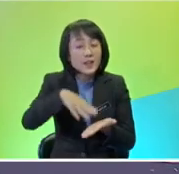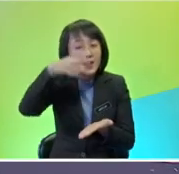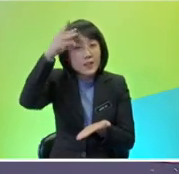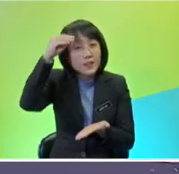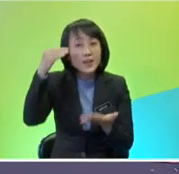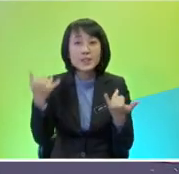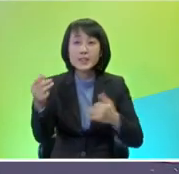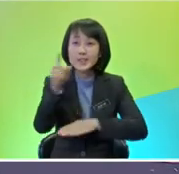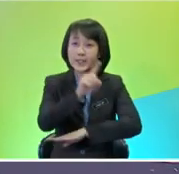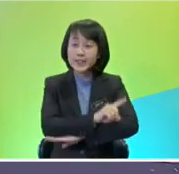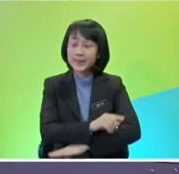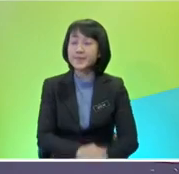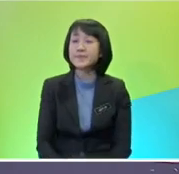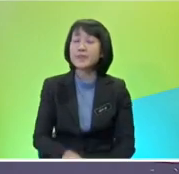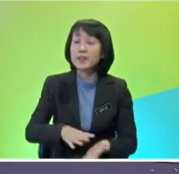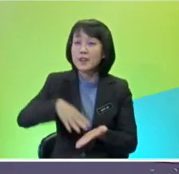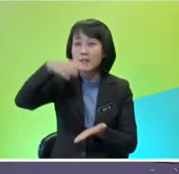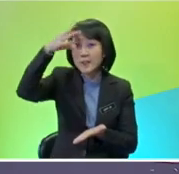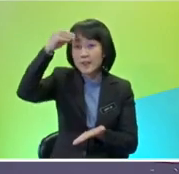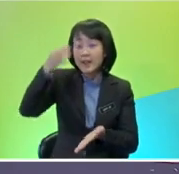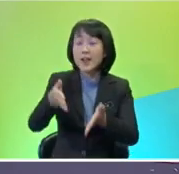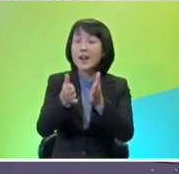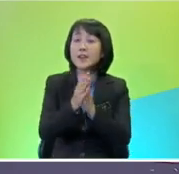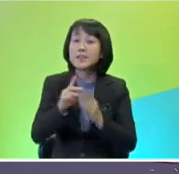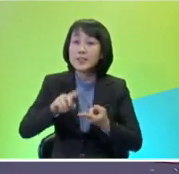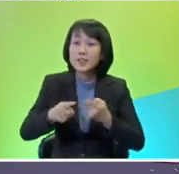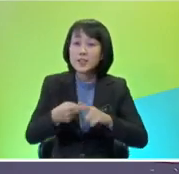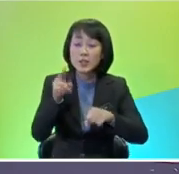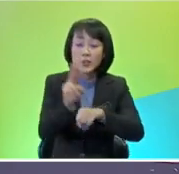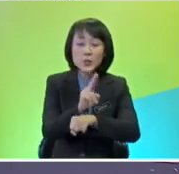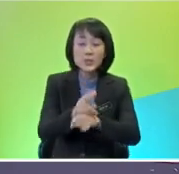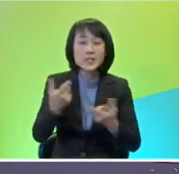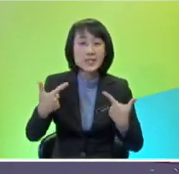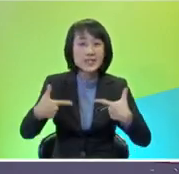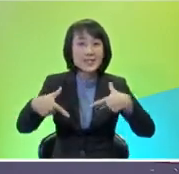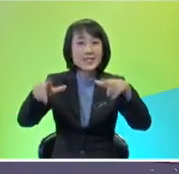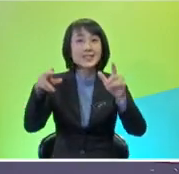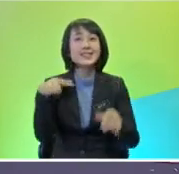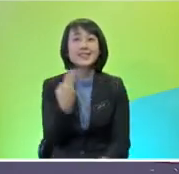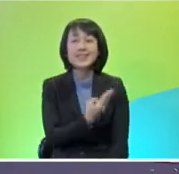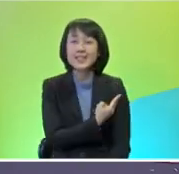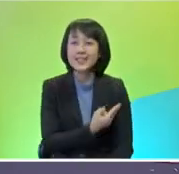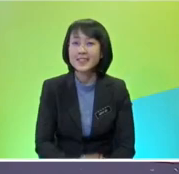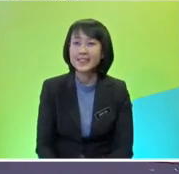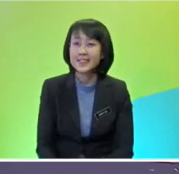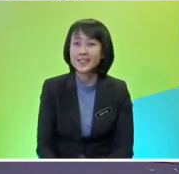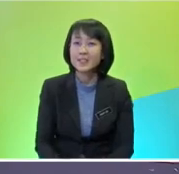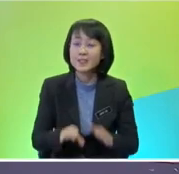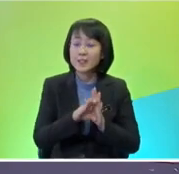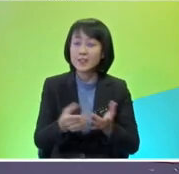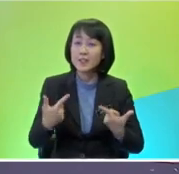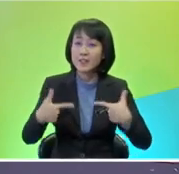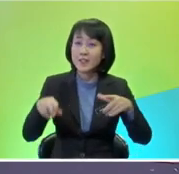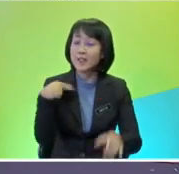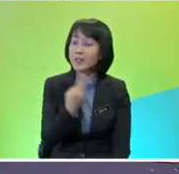on asking their friends using let's. And then you state the activity. Let's go to the beach. Okay, you can reply with good idea, I'm